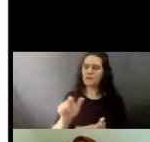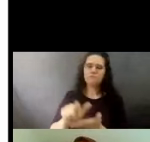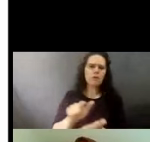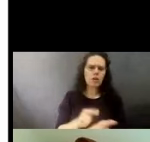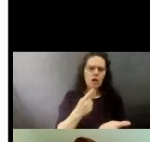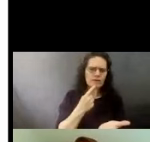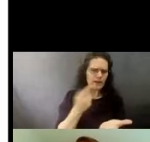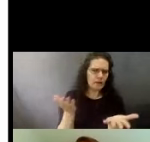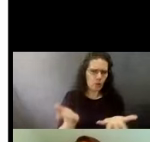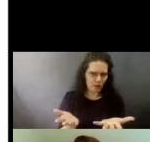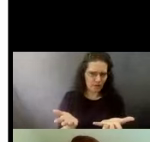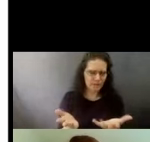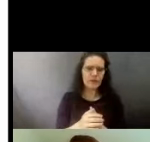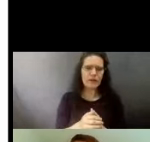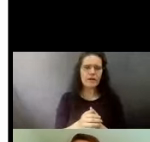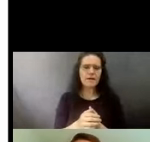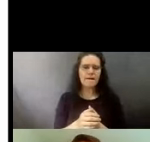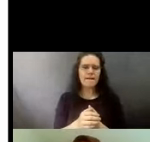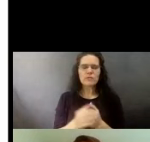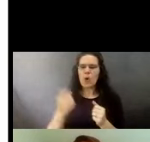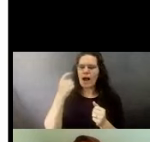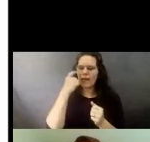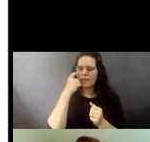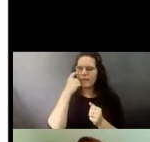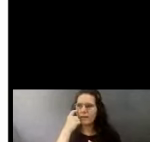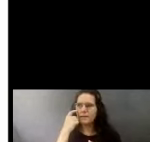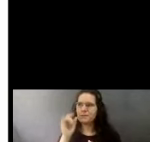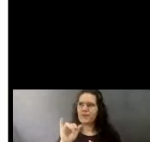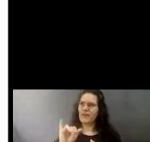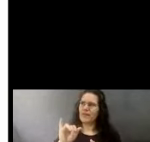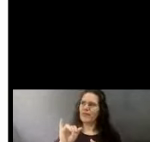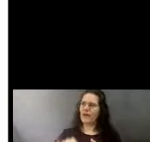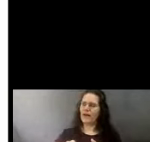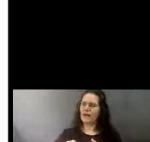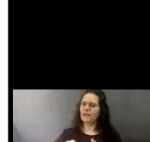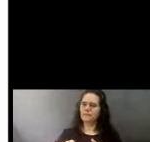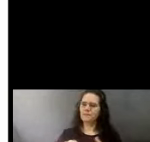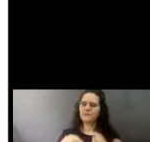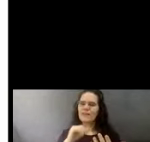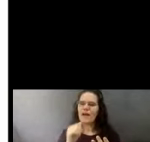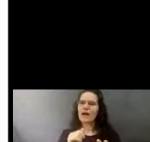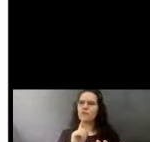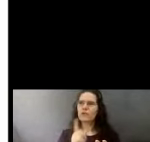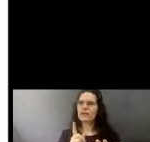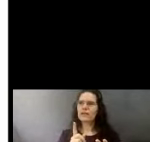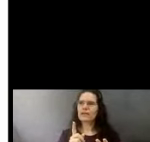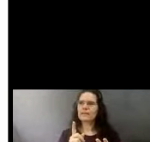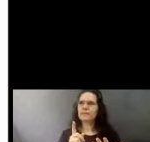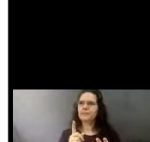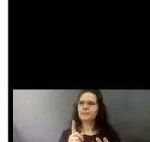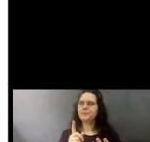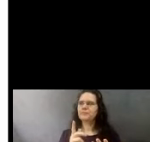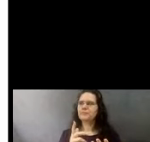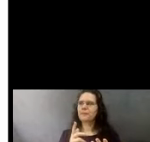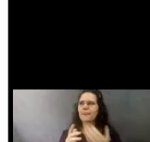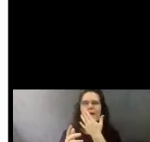area where, because by its very nature, it hasn't been as present or as front and center as the